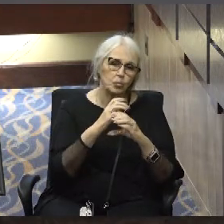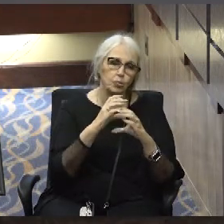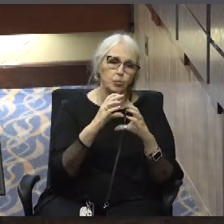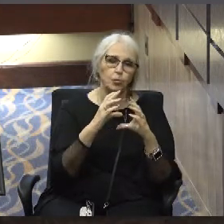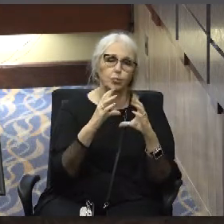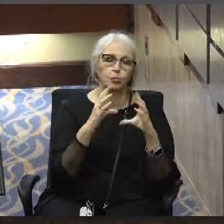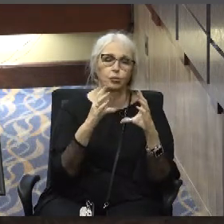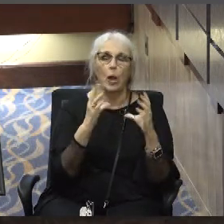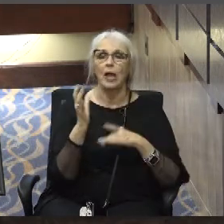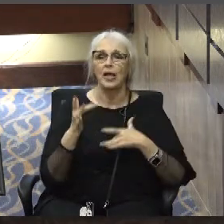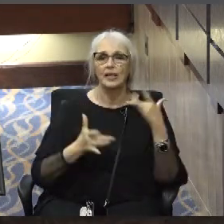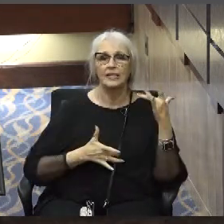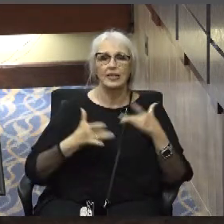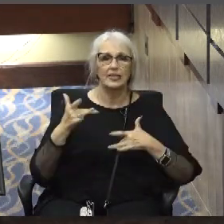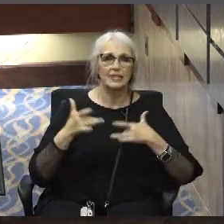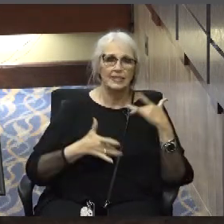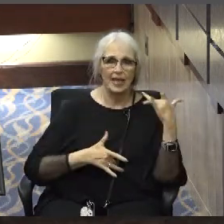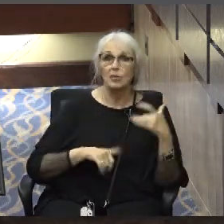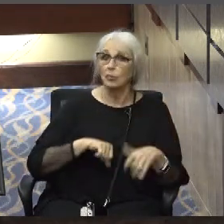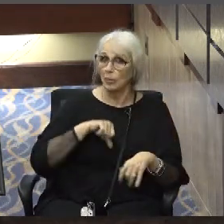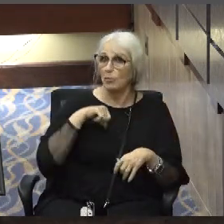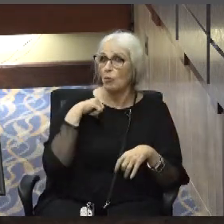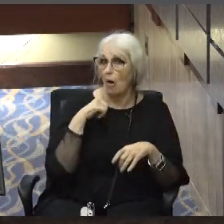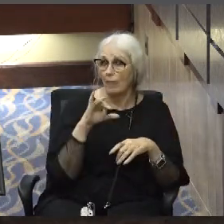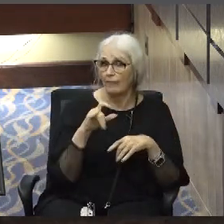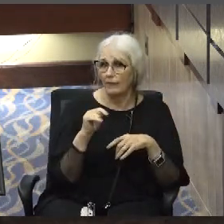that riverfront's going to be something we can all be proud of.